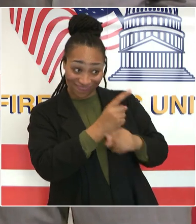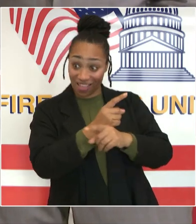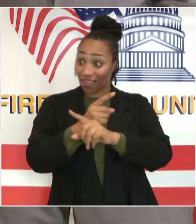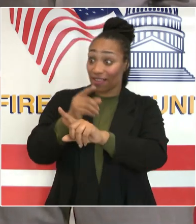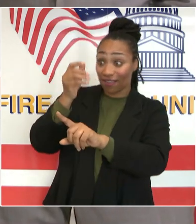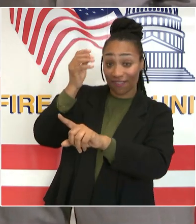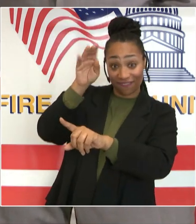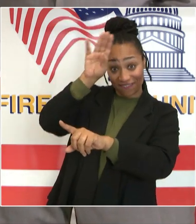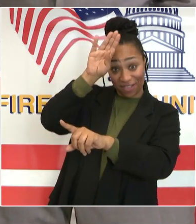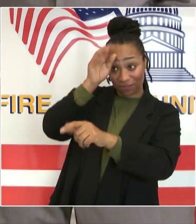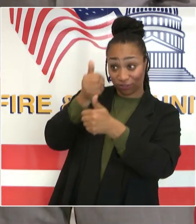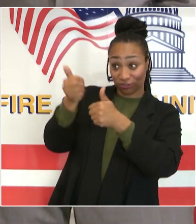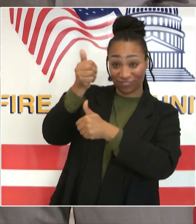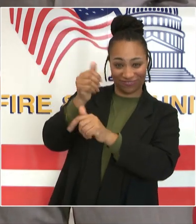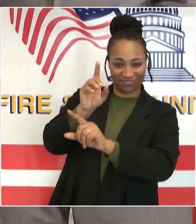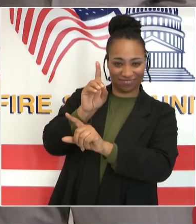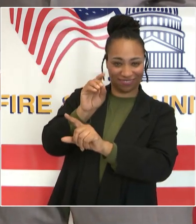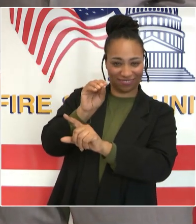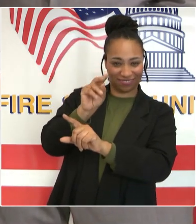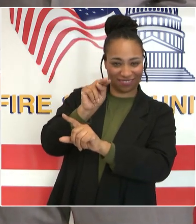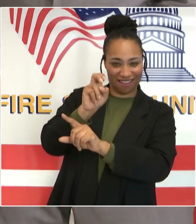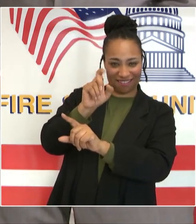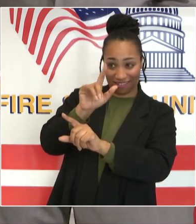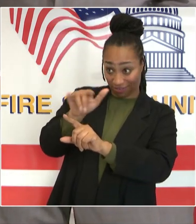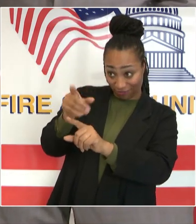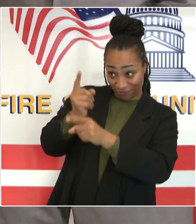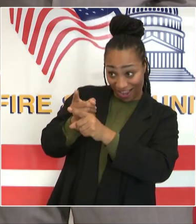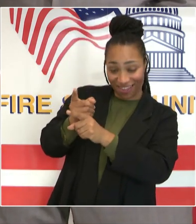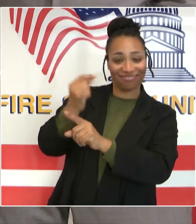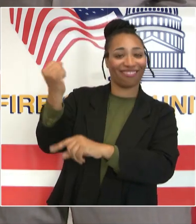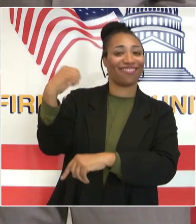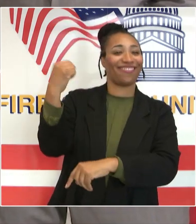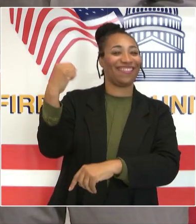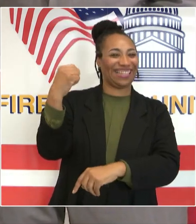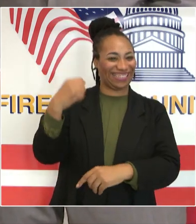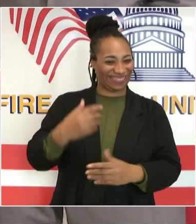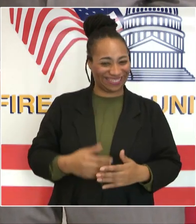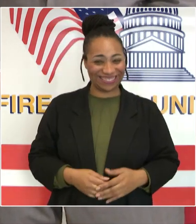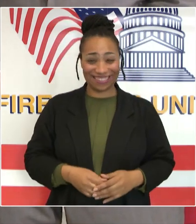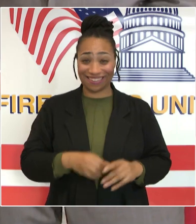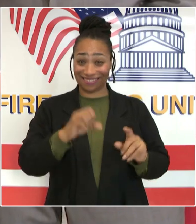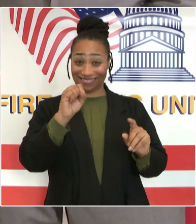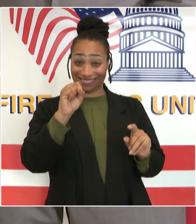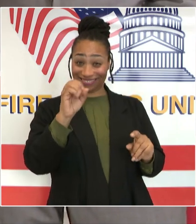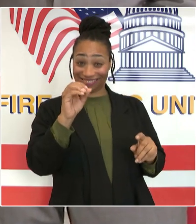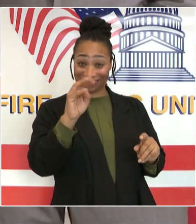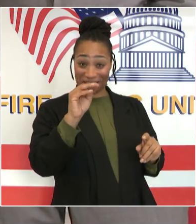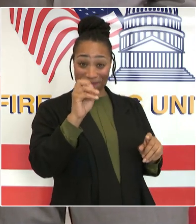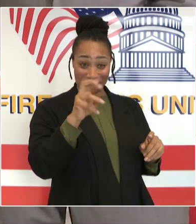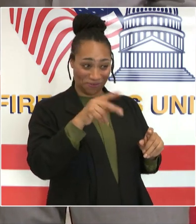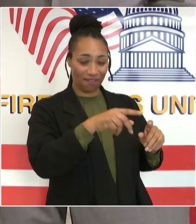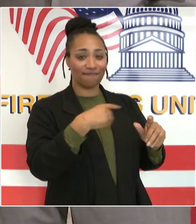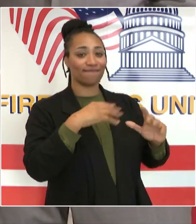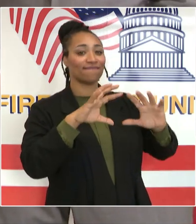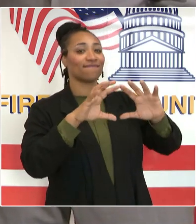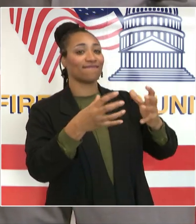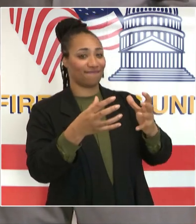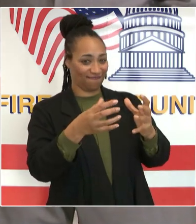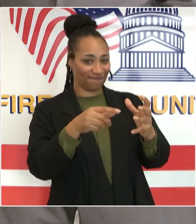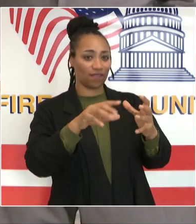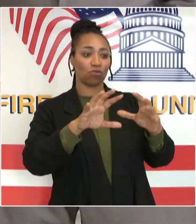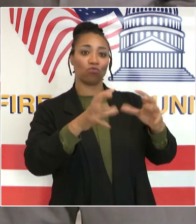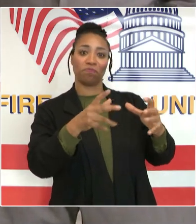of Cadet Class 27, which means 27 classes of our young residents, all educated in